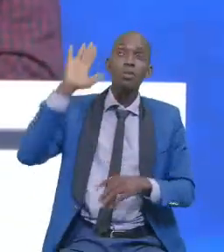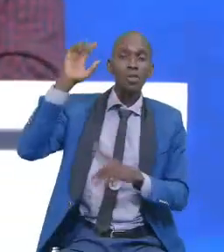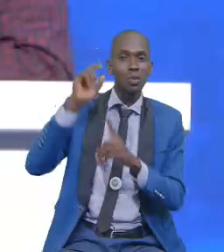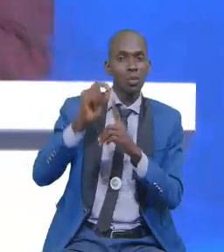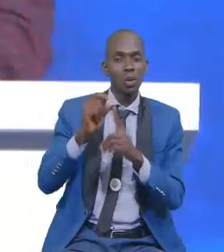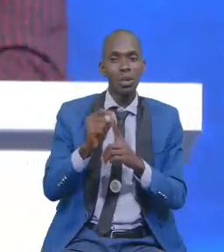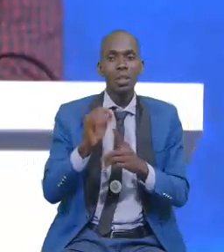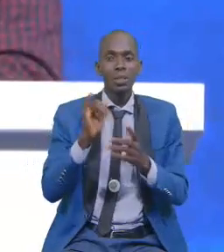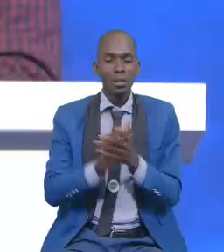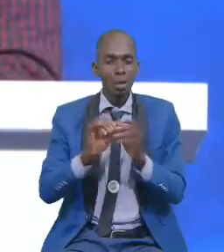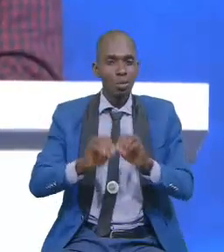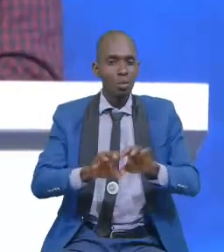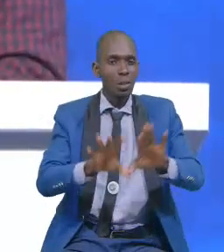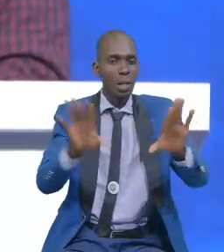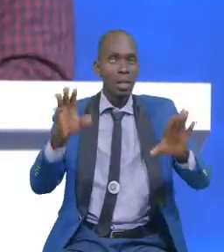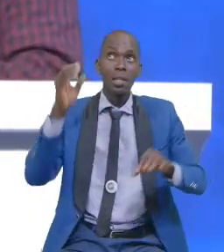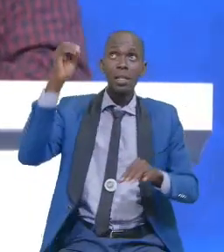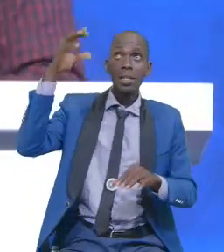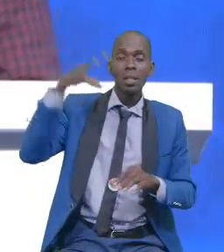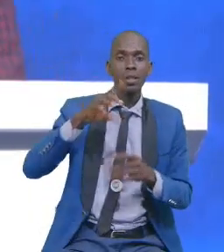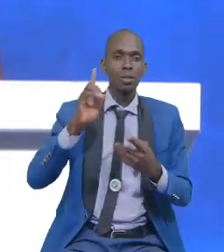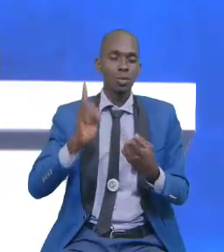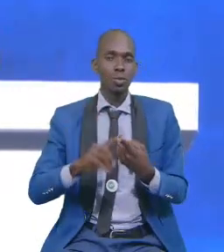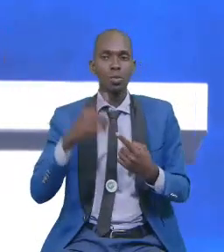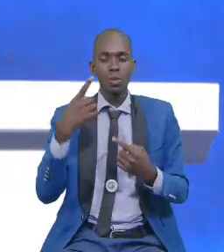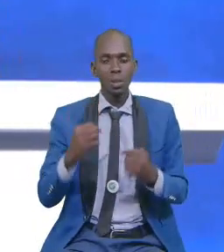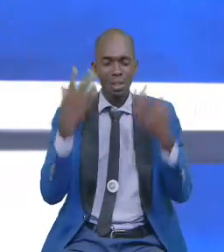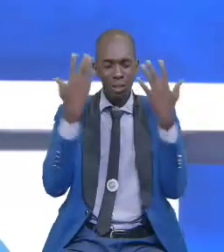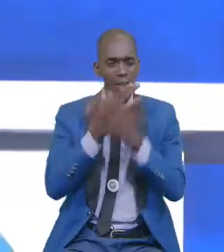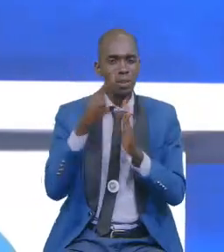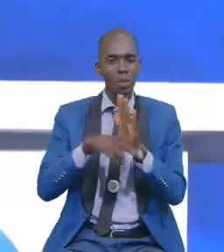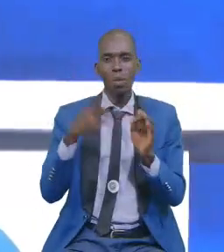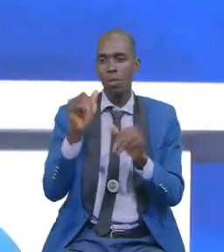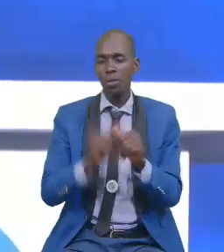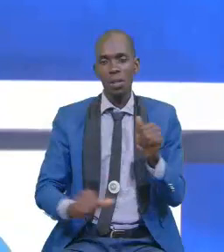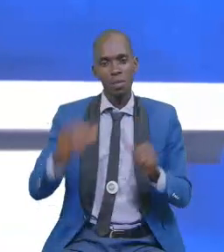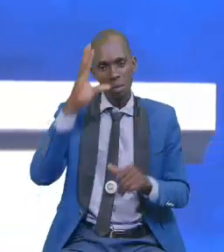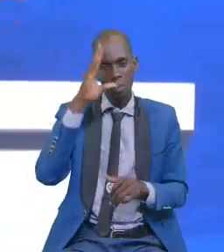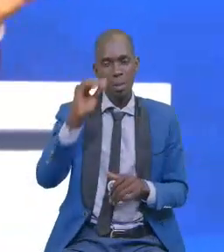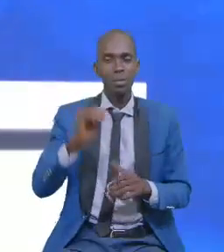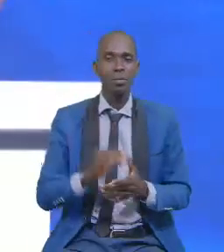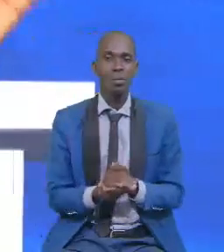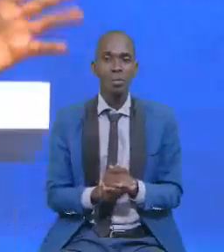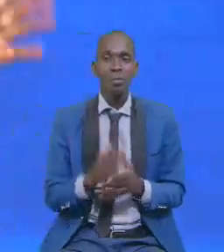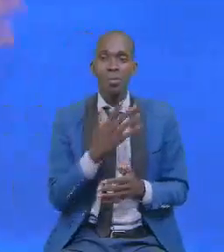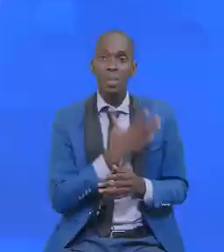that shines light into the darkness of every man. And he says,